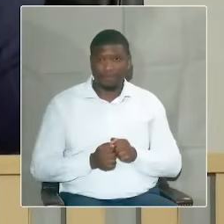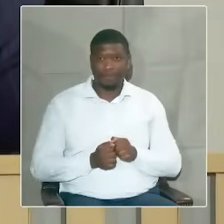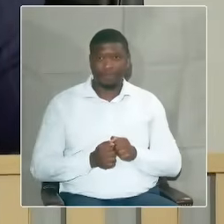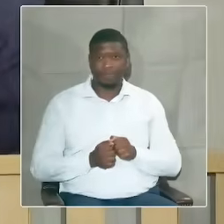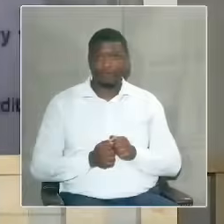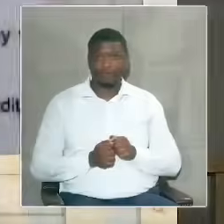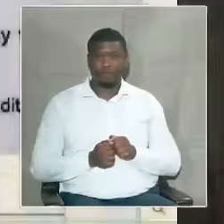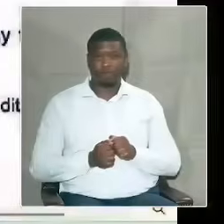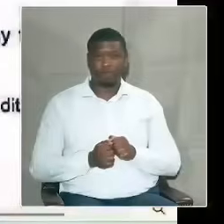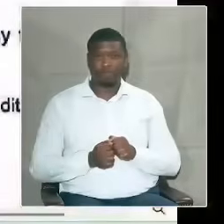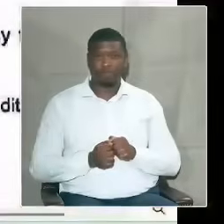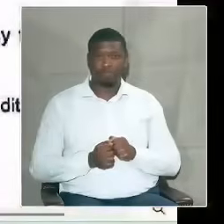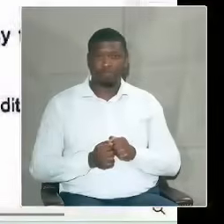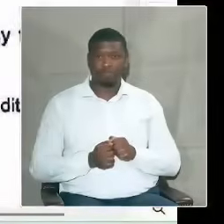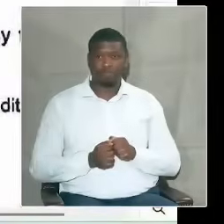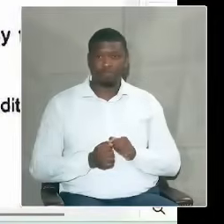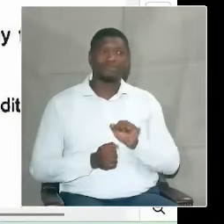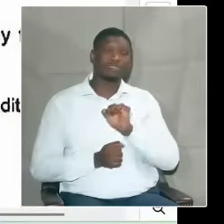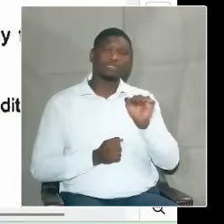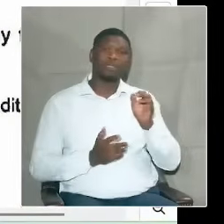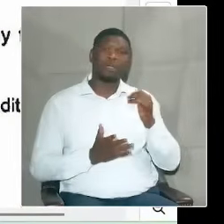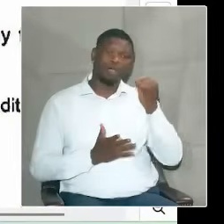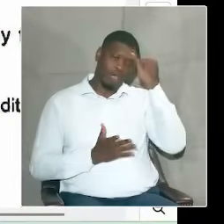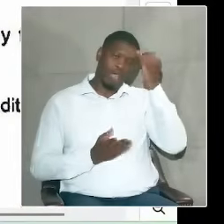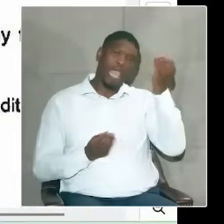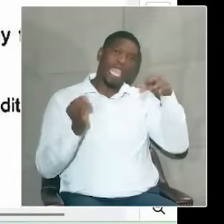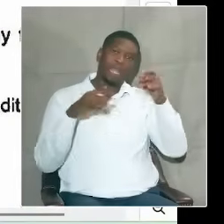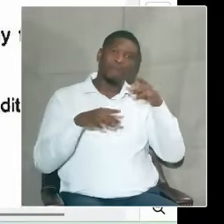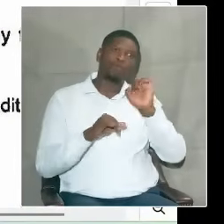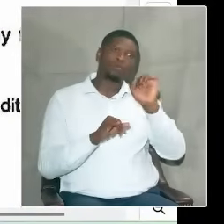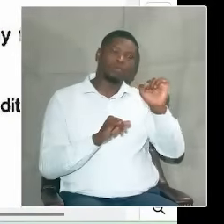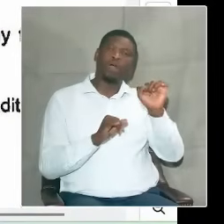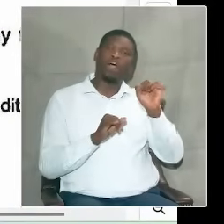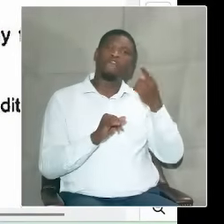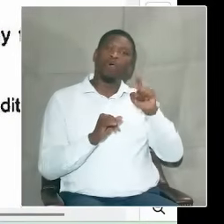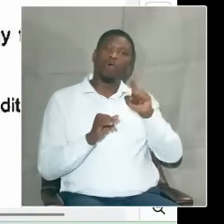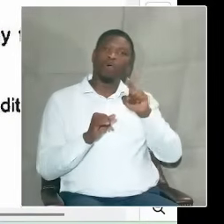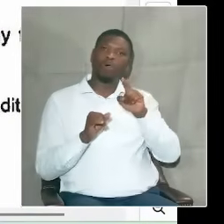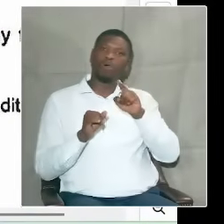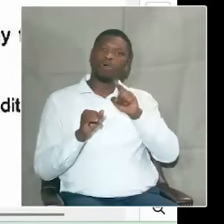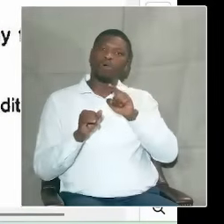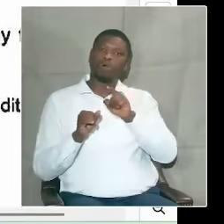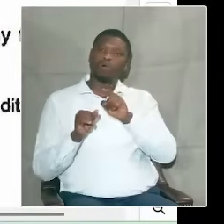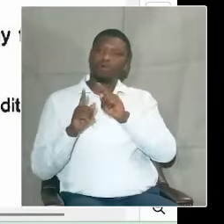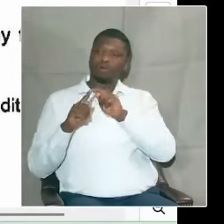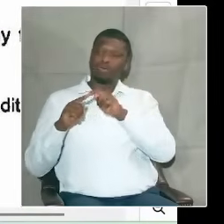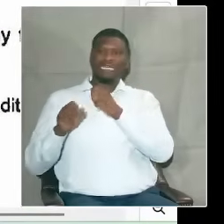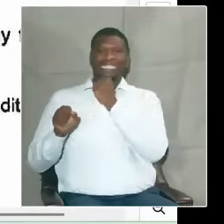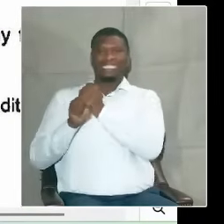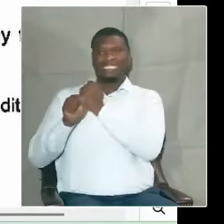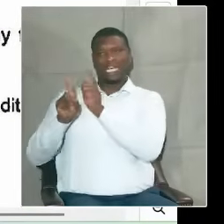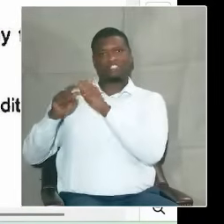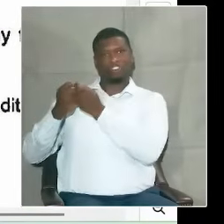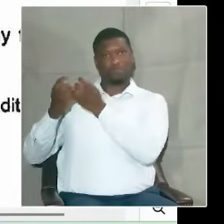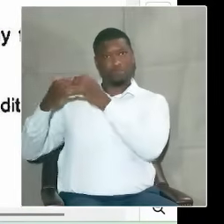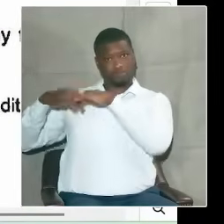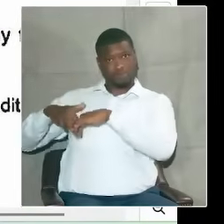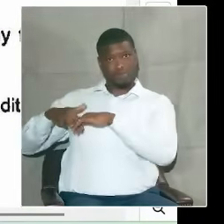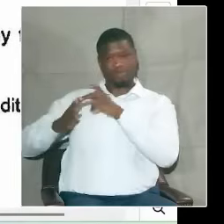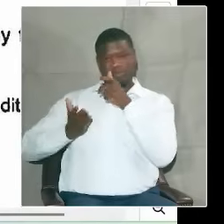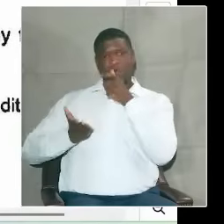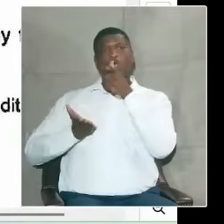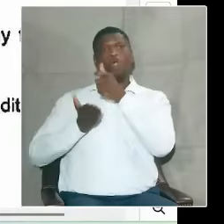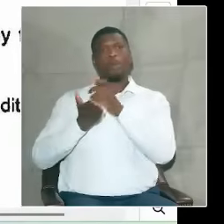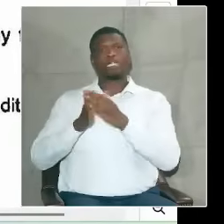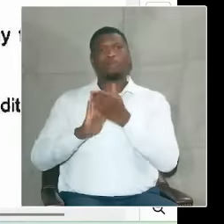Input from key stakeholders in response to the announced disbandment of the task team, for example, comments by the NPA